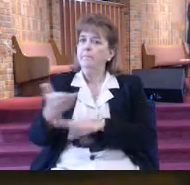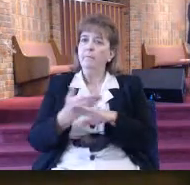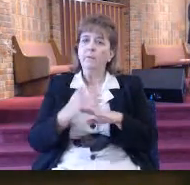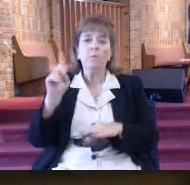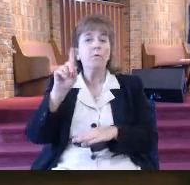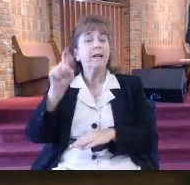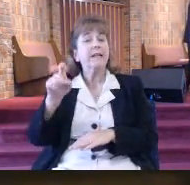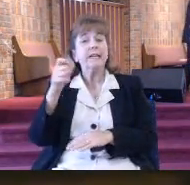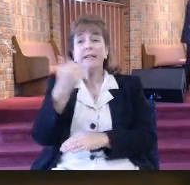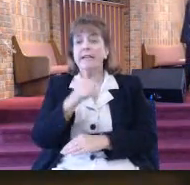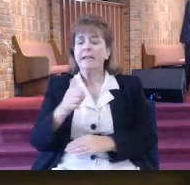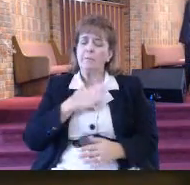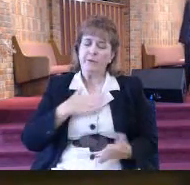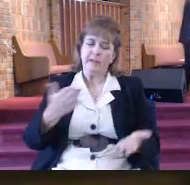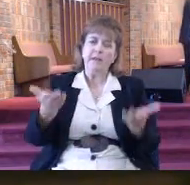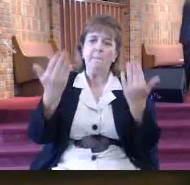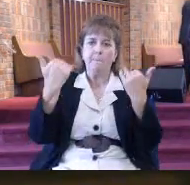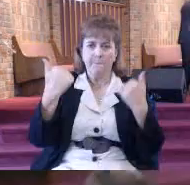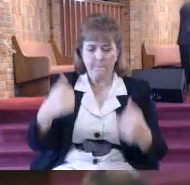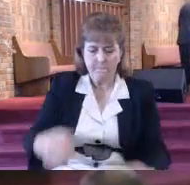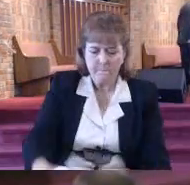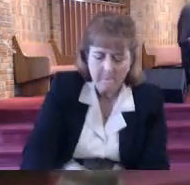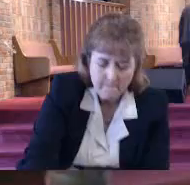you spiritually, come as we stand and sing.